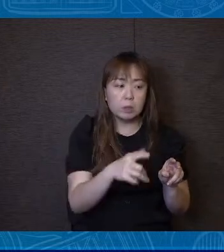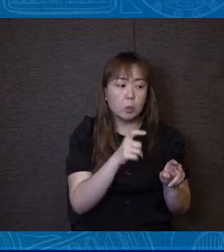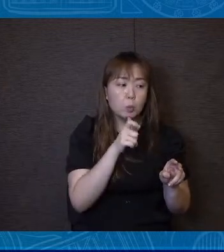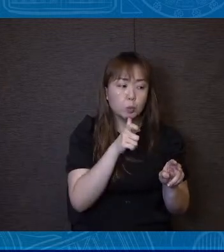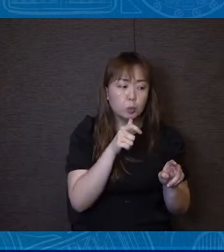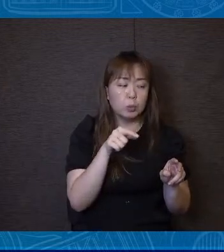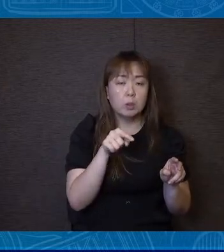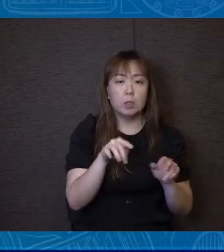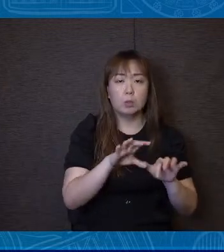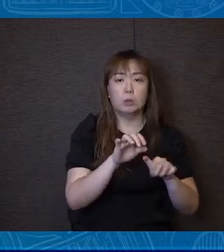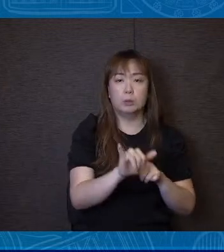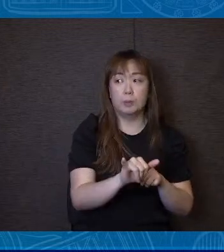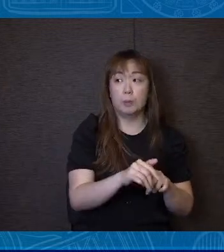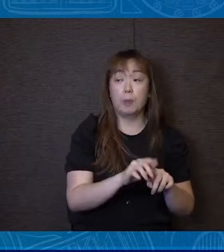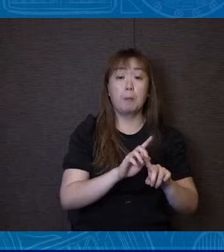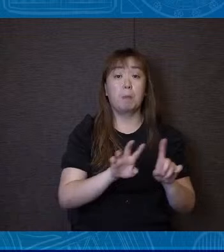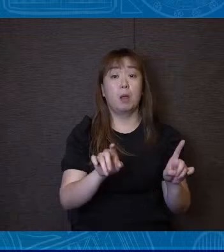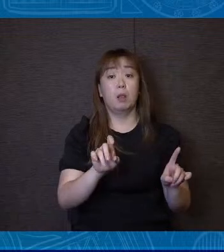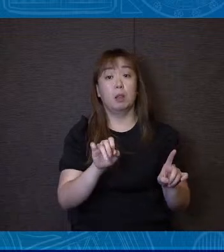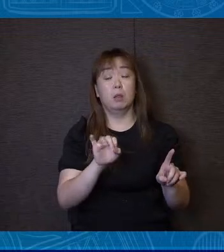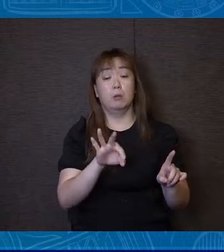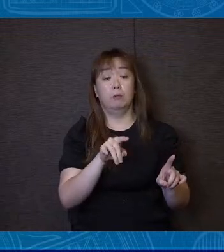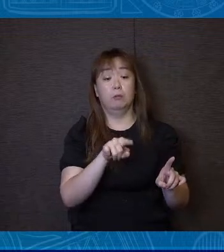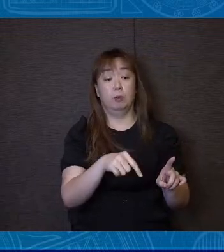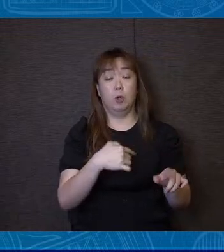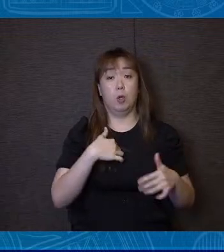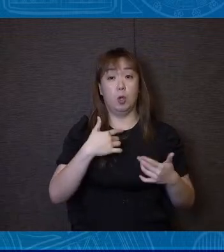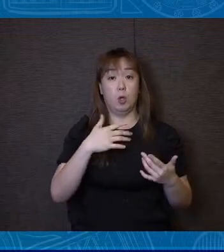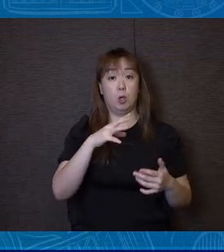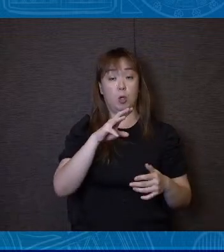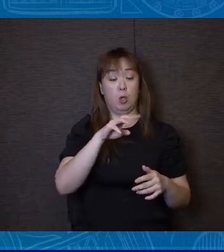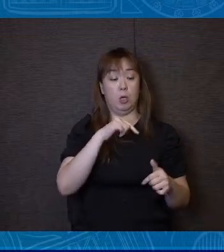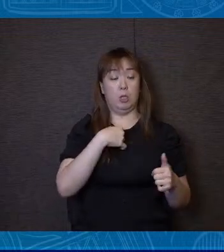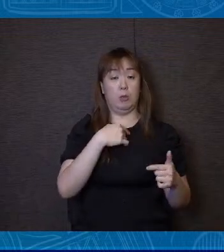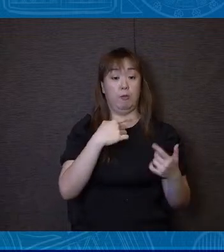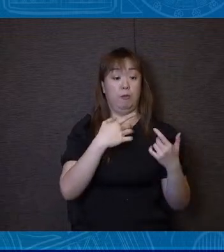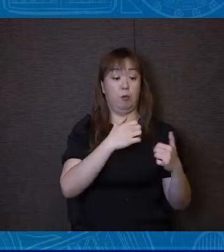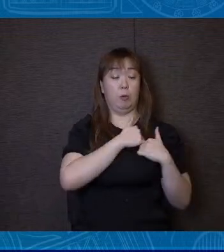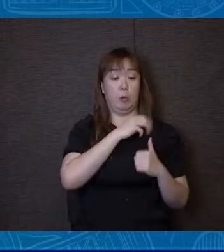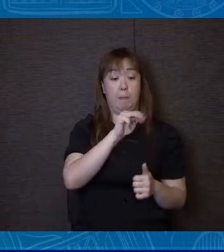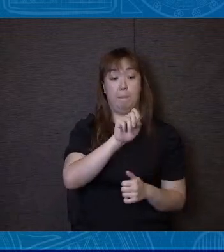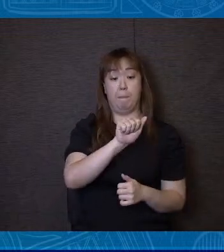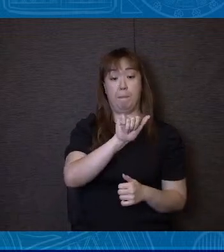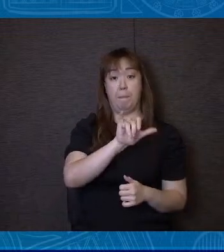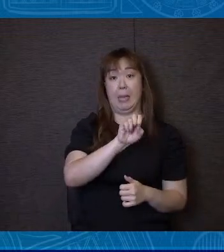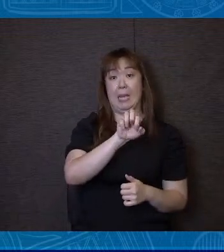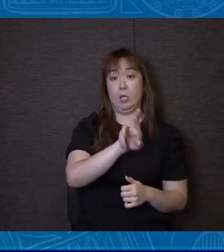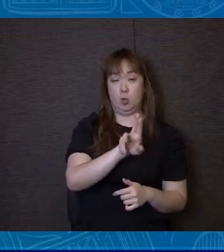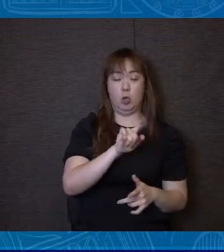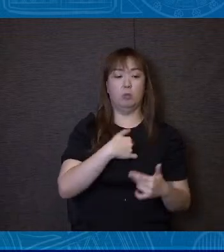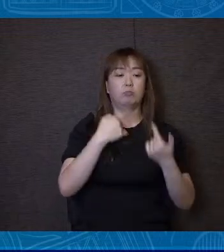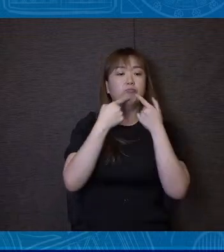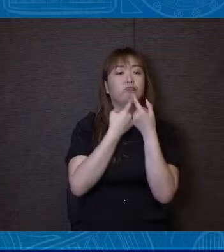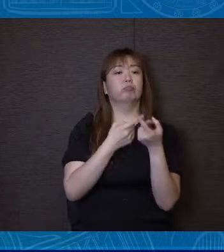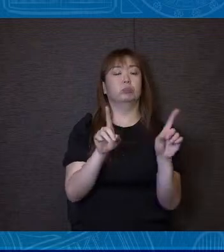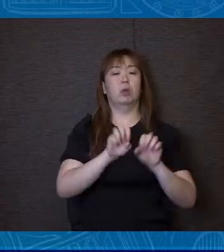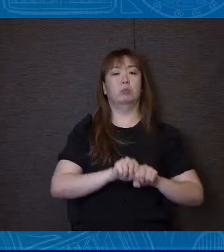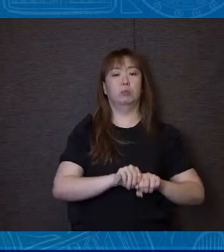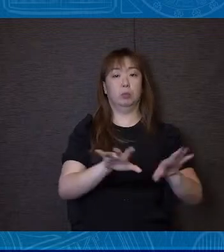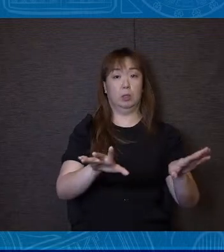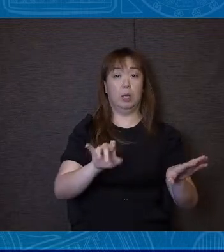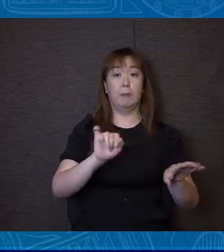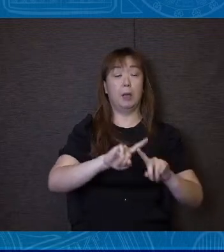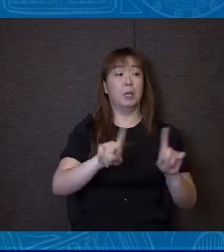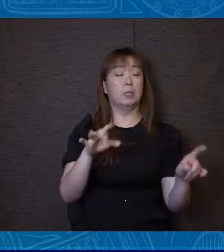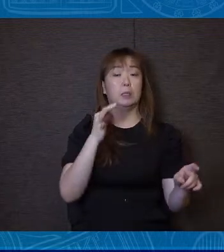over this area. So if you're the mayor, you only have authority to broadcast your alert within, say, your city limits. If you're female,